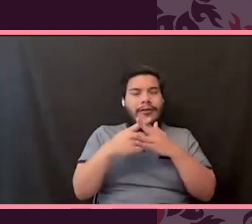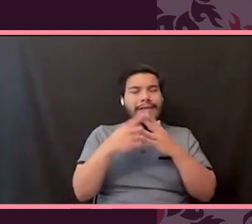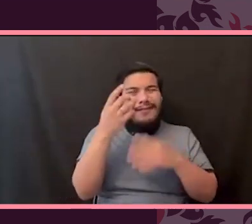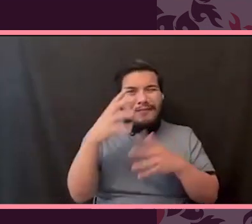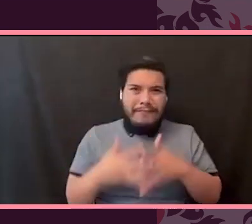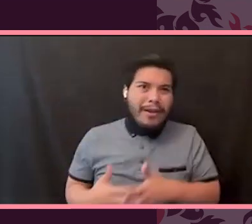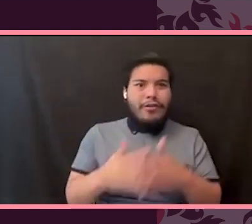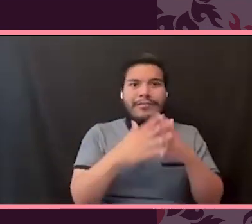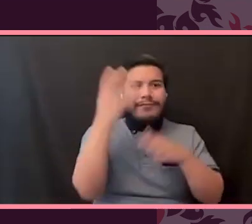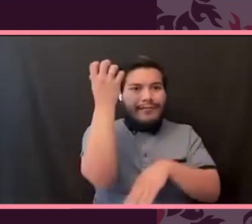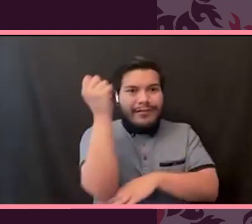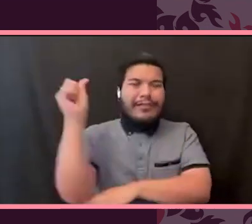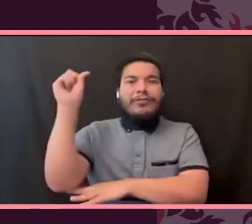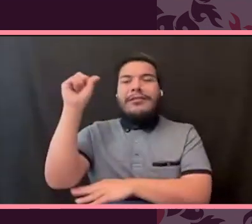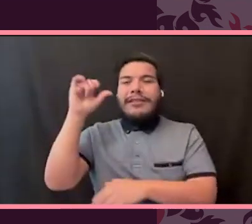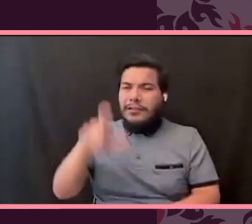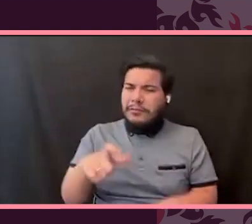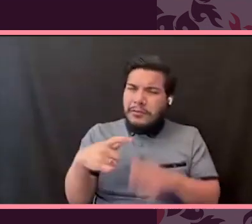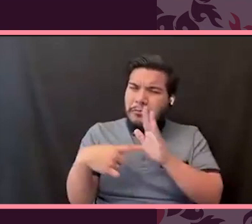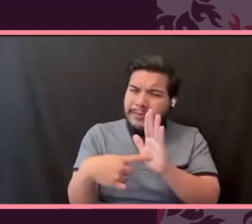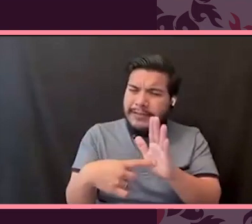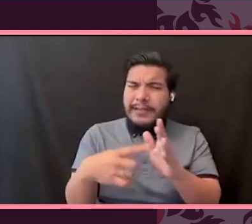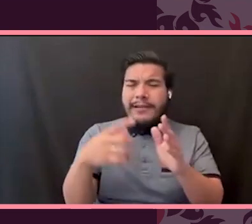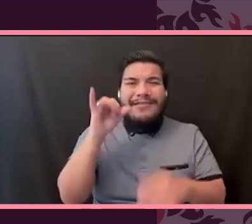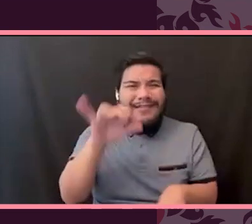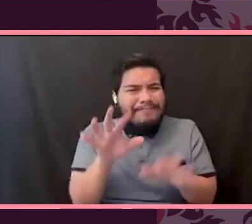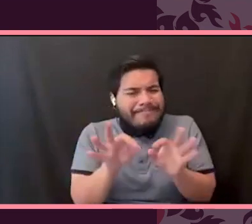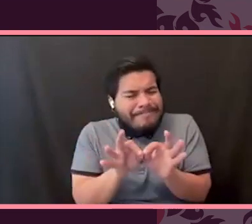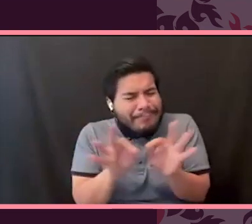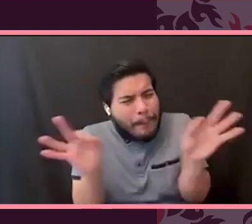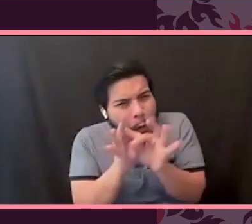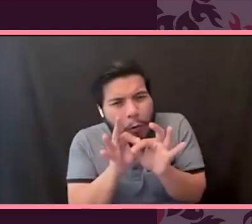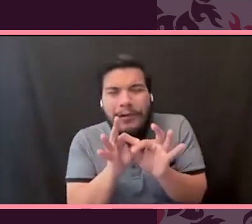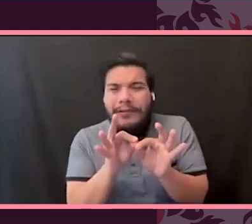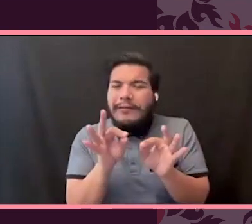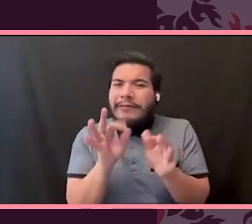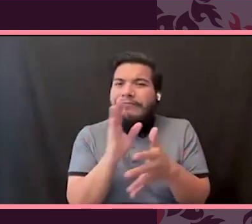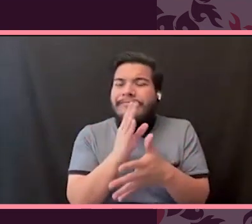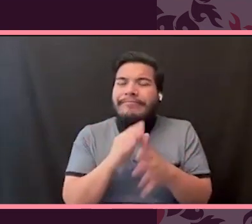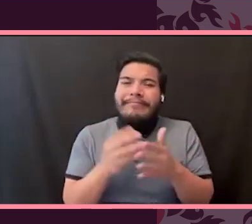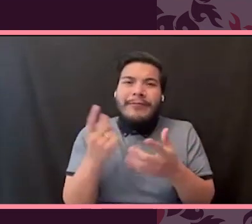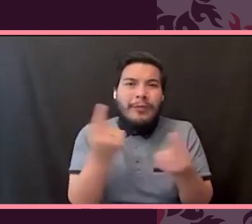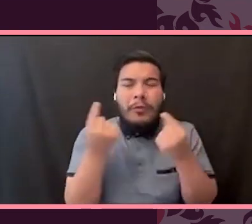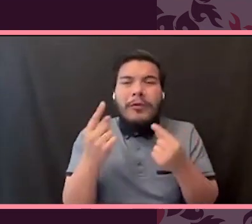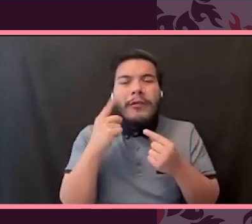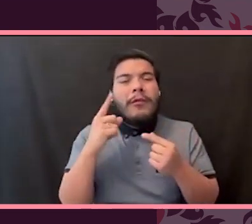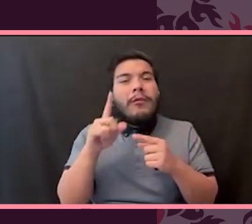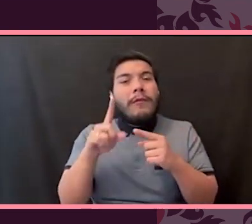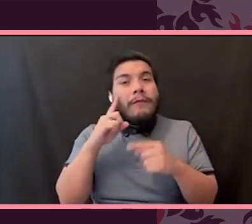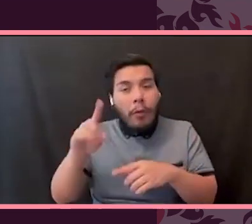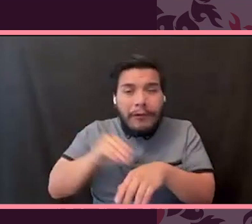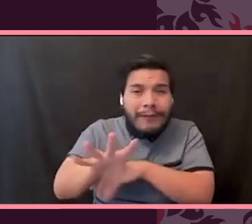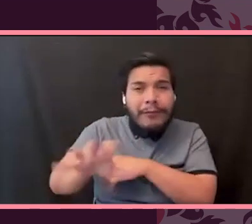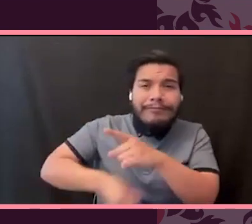be representation, and I think that's one of the key steps in getting to a point where we can start to make change.